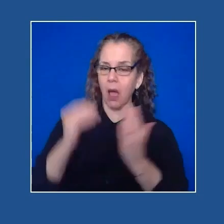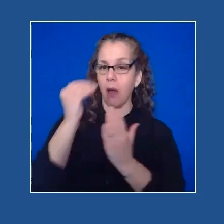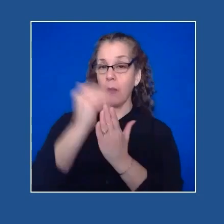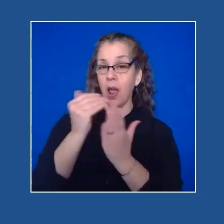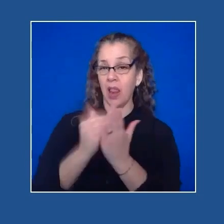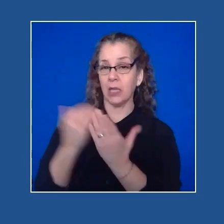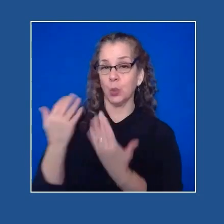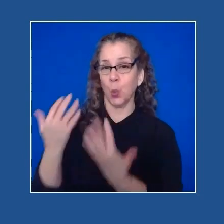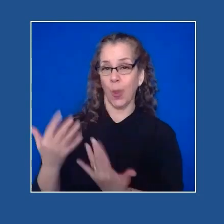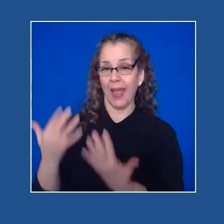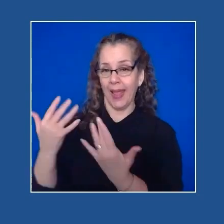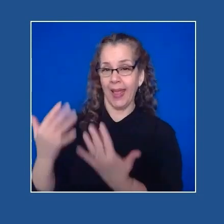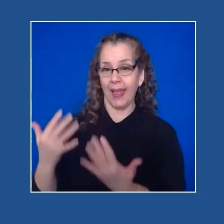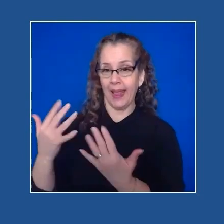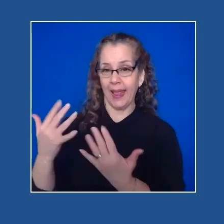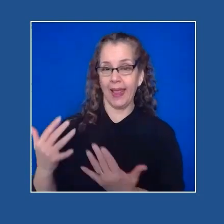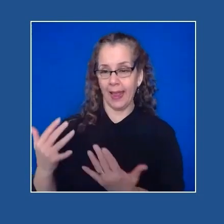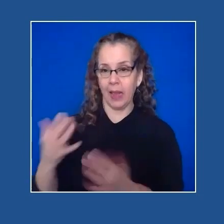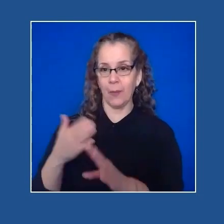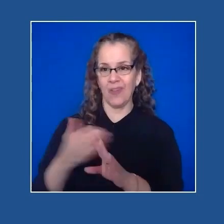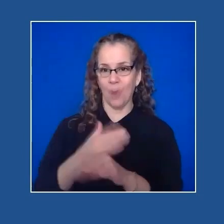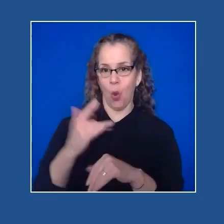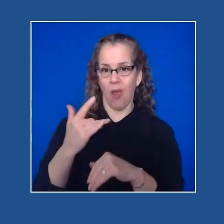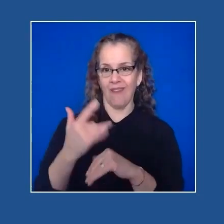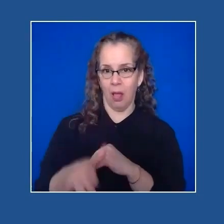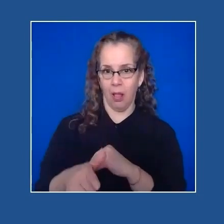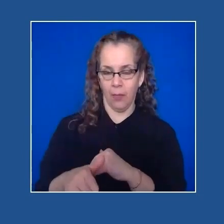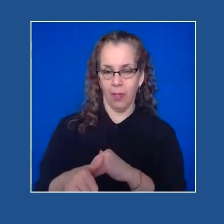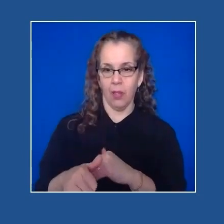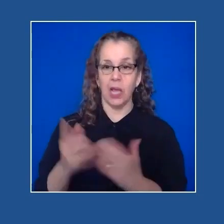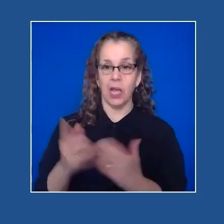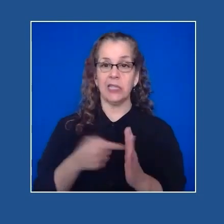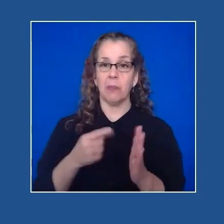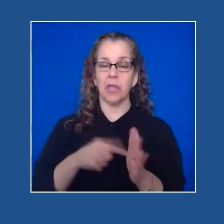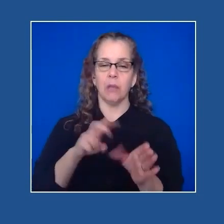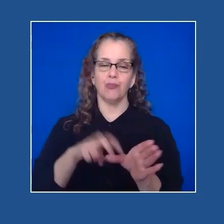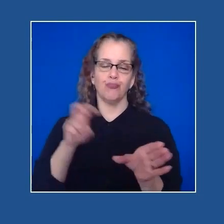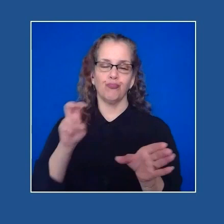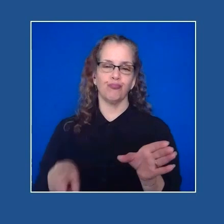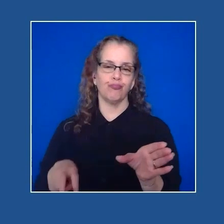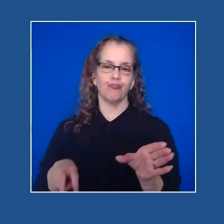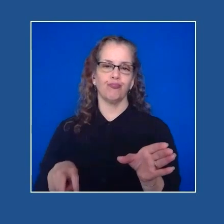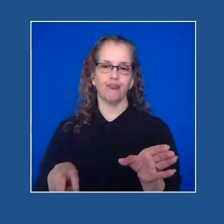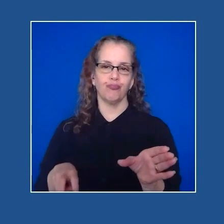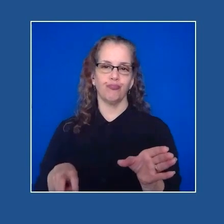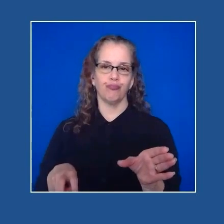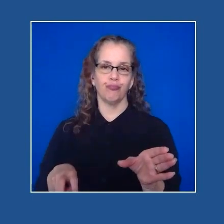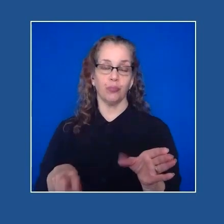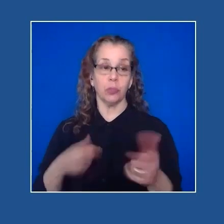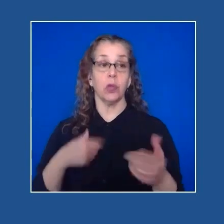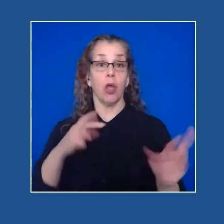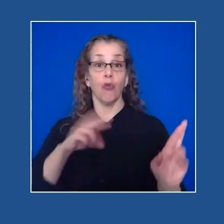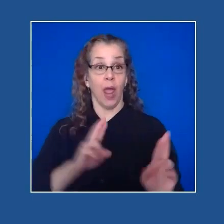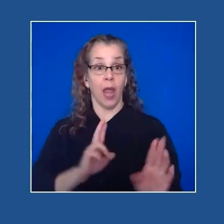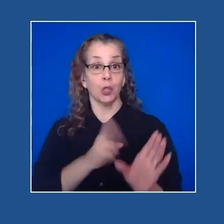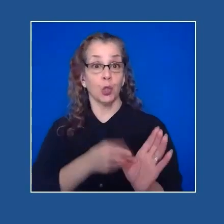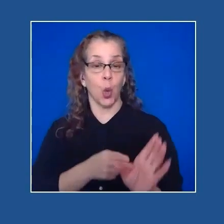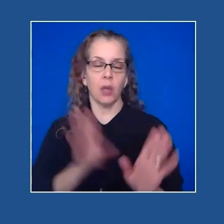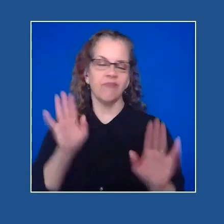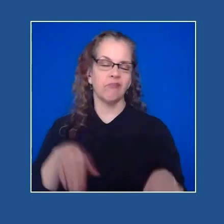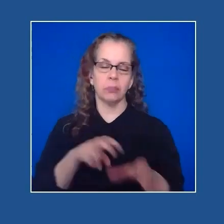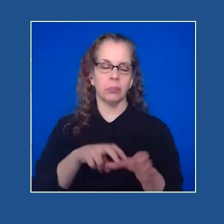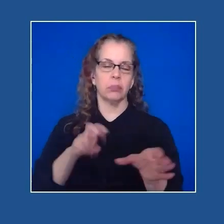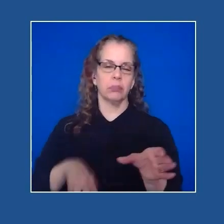Group before a slot arrives will sometimes drop out when we invite them to eventually join. In order to meet these